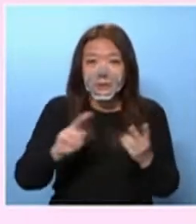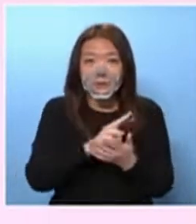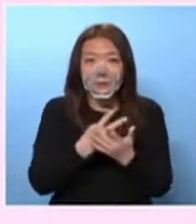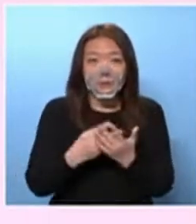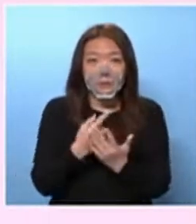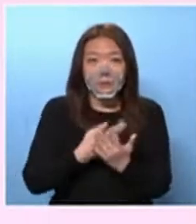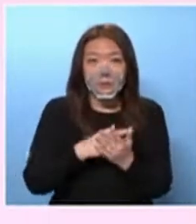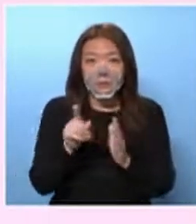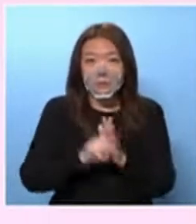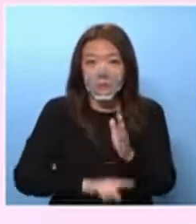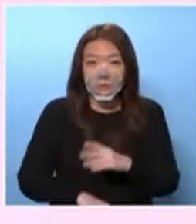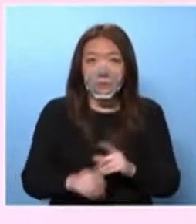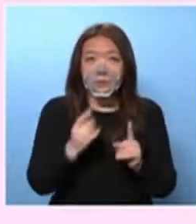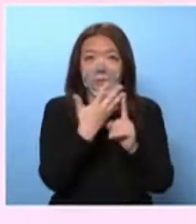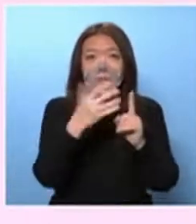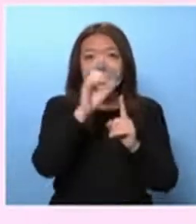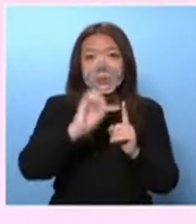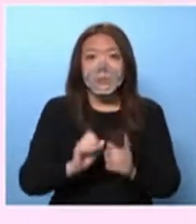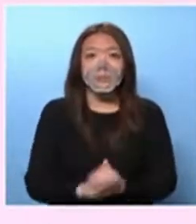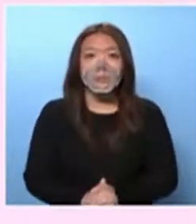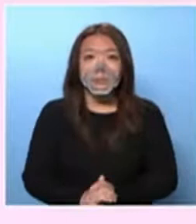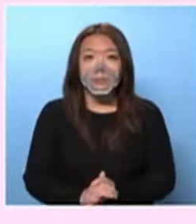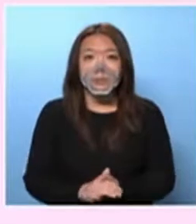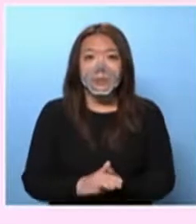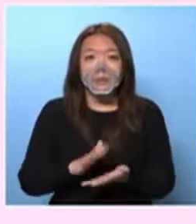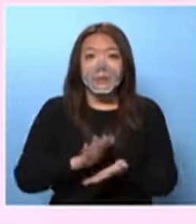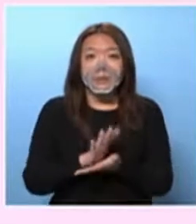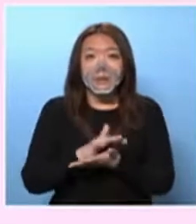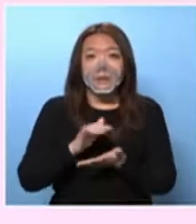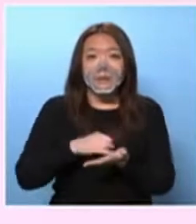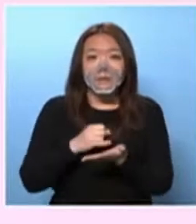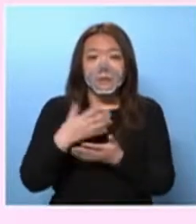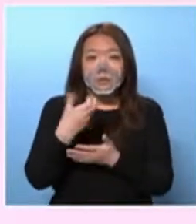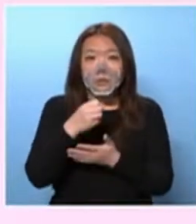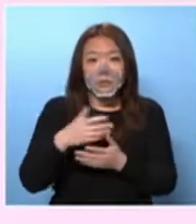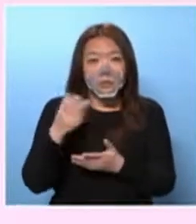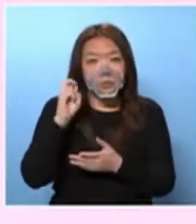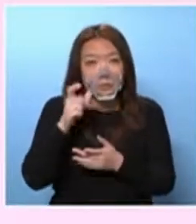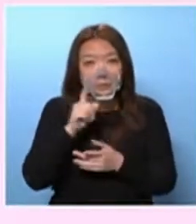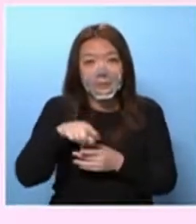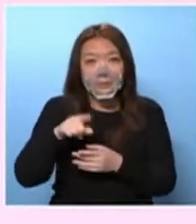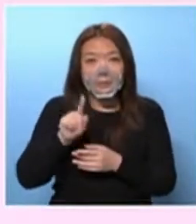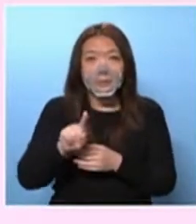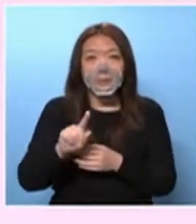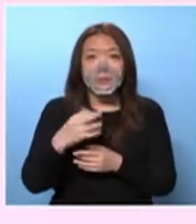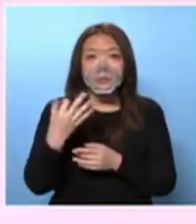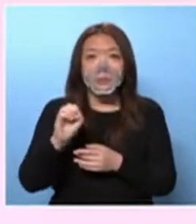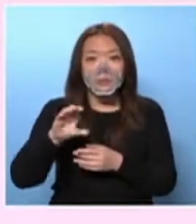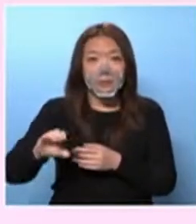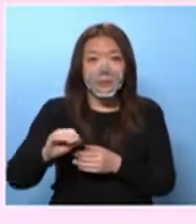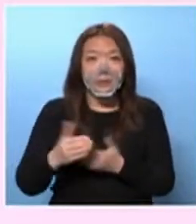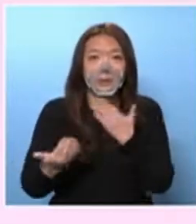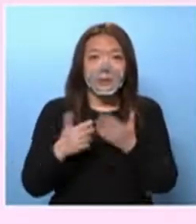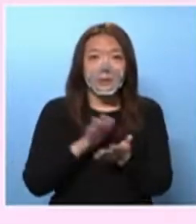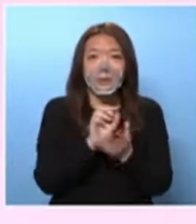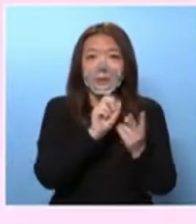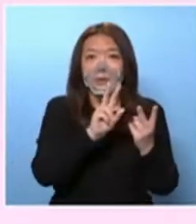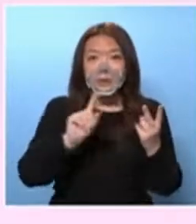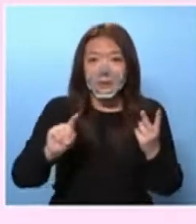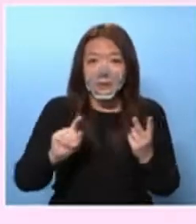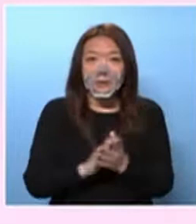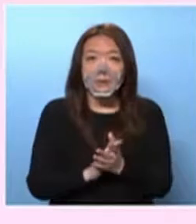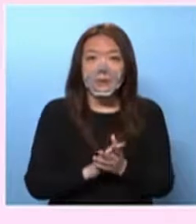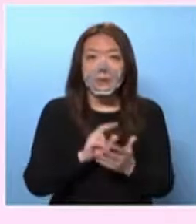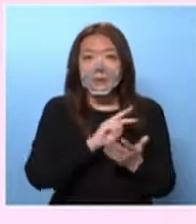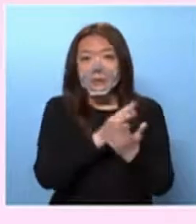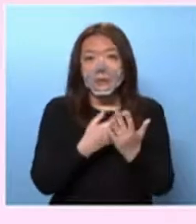by 15% compared with the revised estimates for 2021-22. Revenue from stamp duties is estimated to be $113